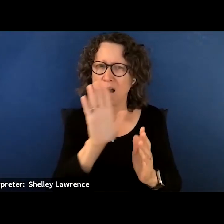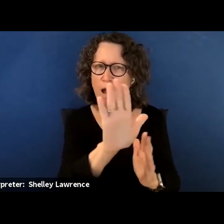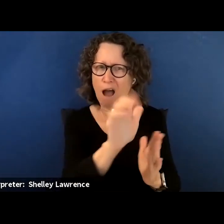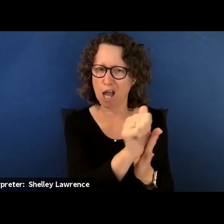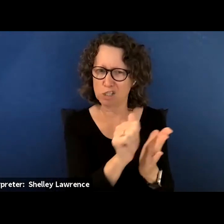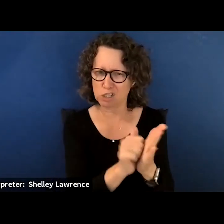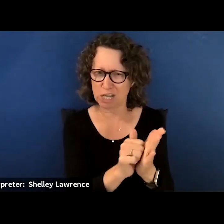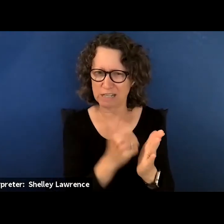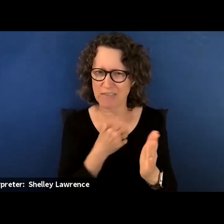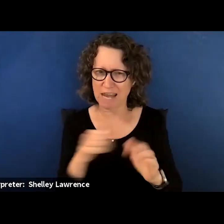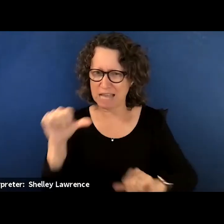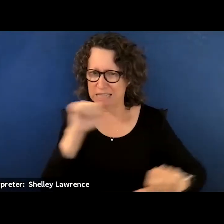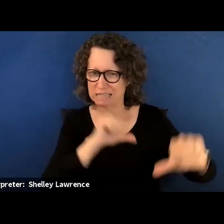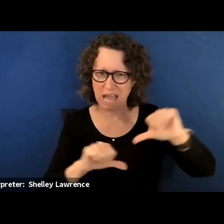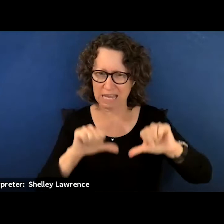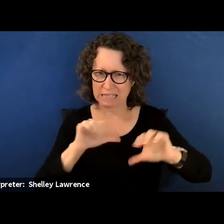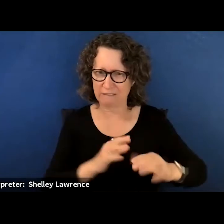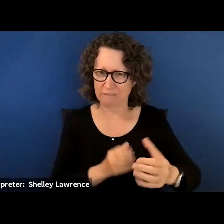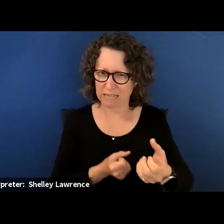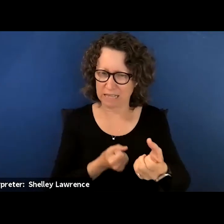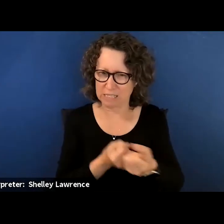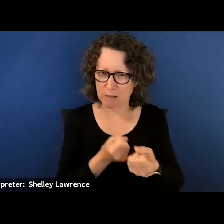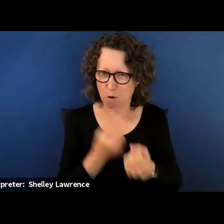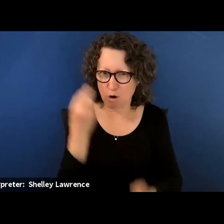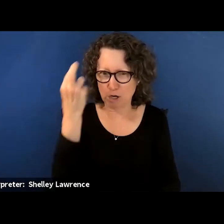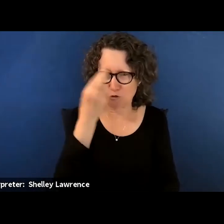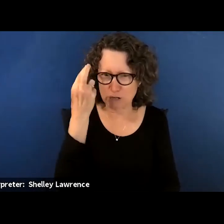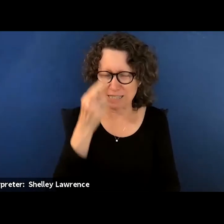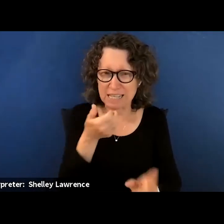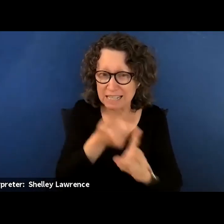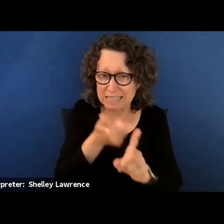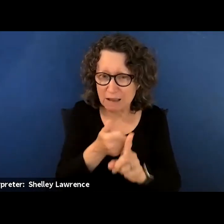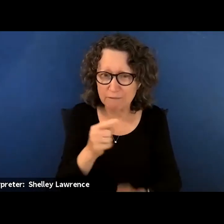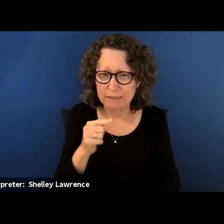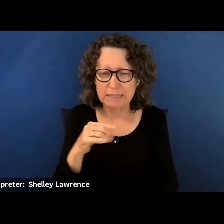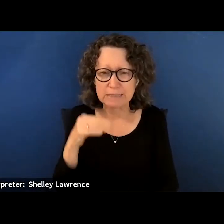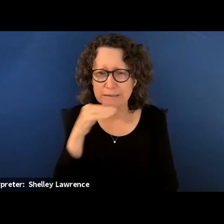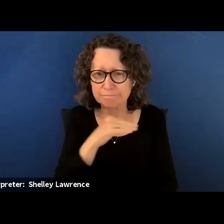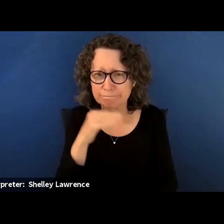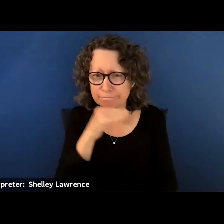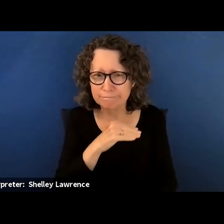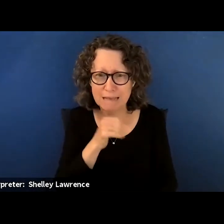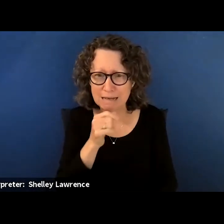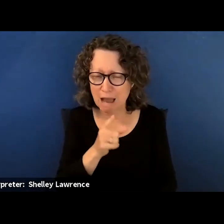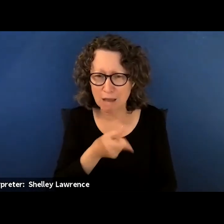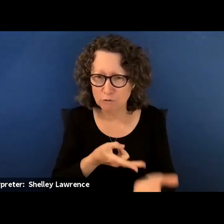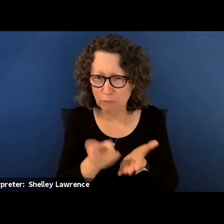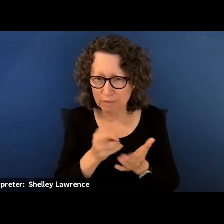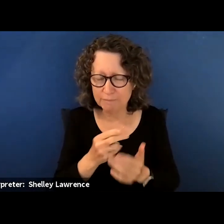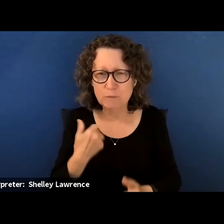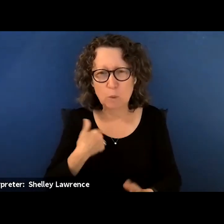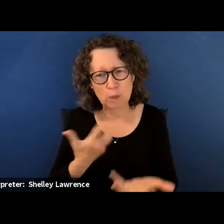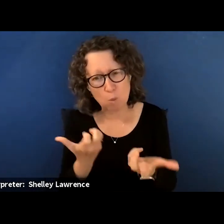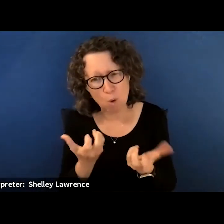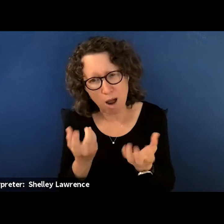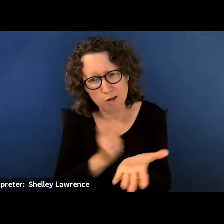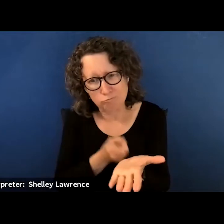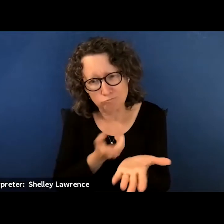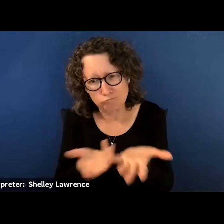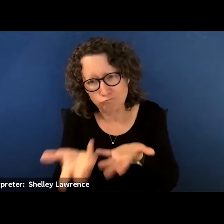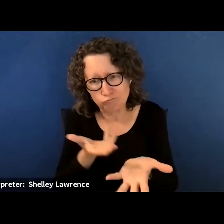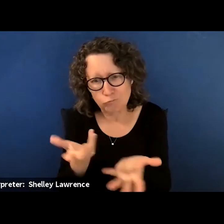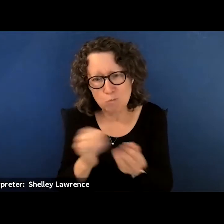has scientifically supported reasoning that is faulty. We want to talk more with you about